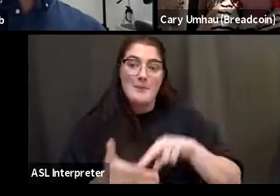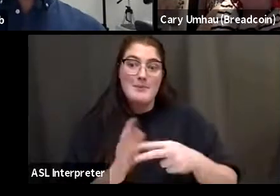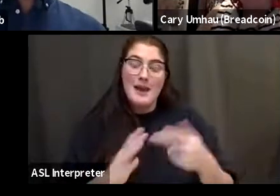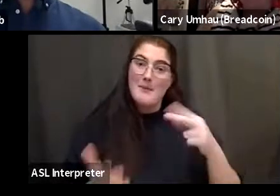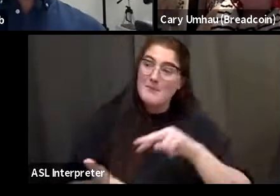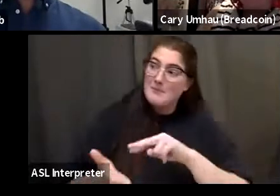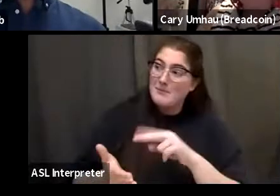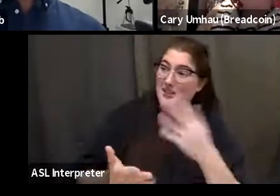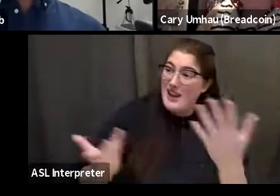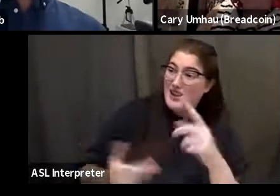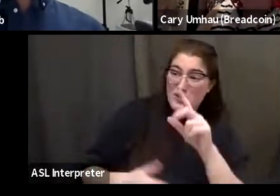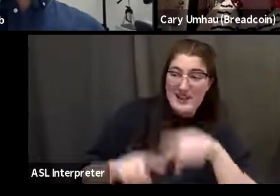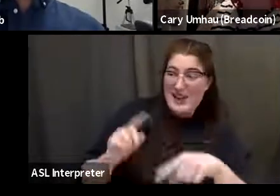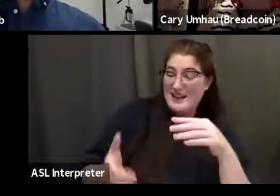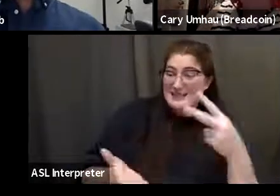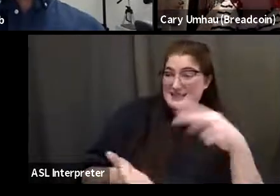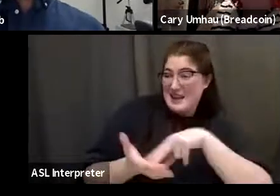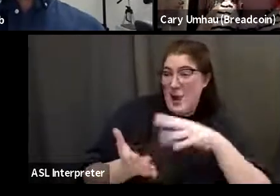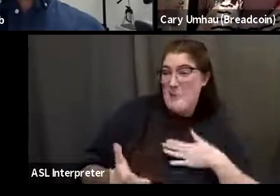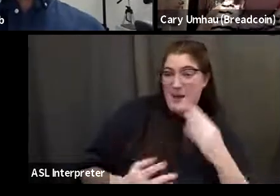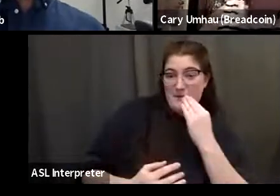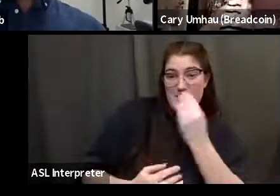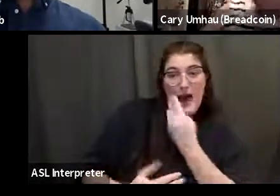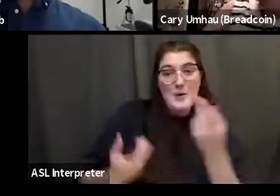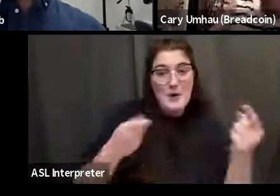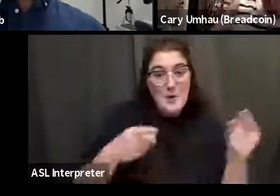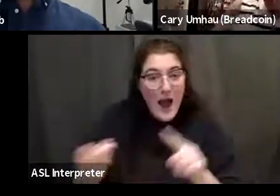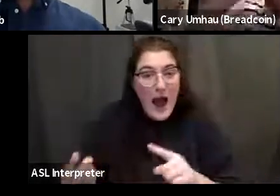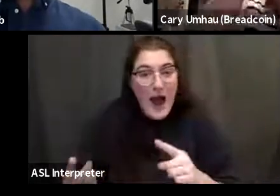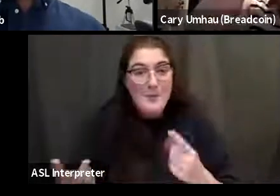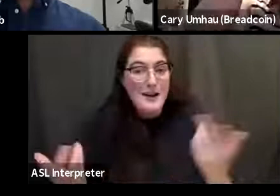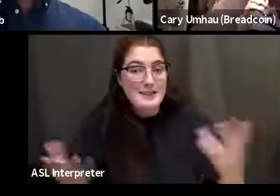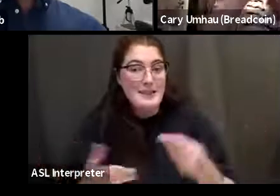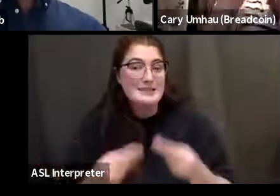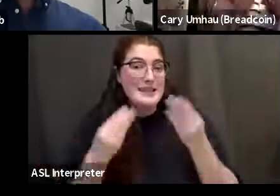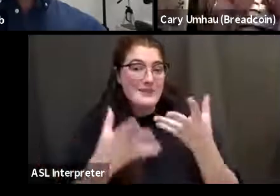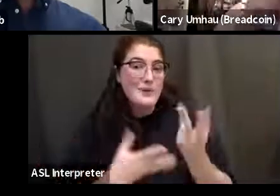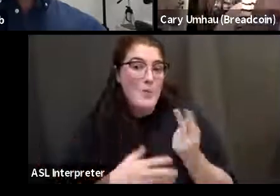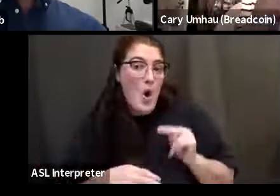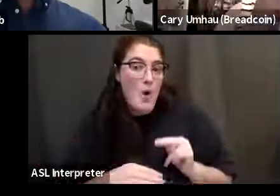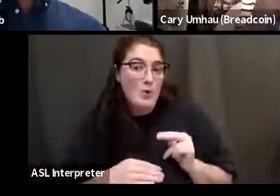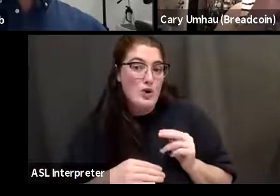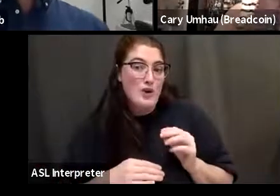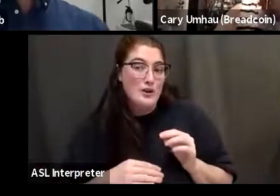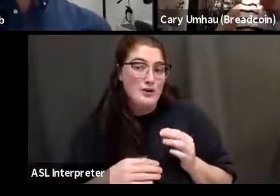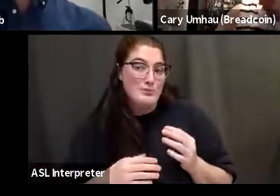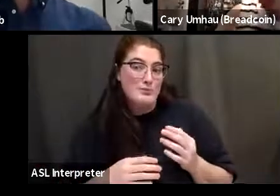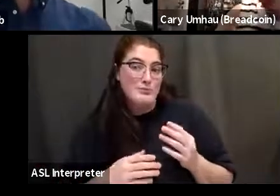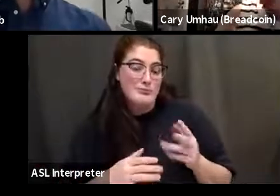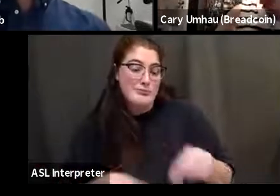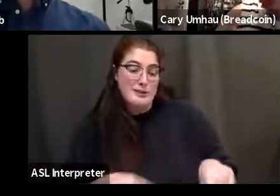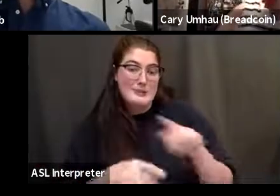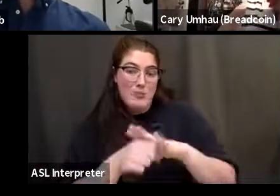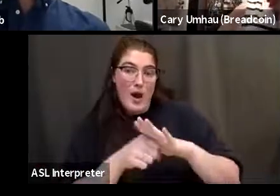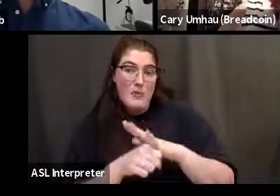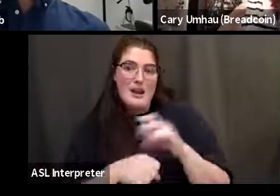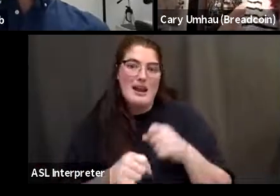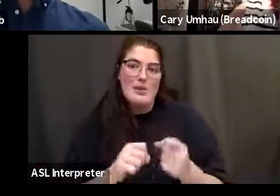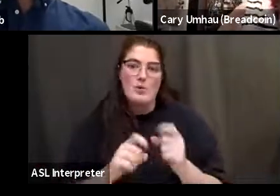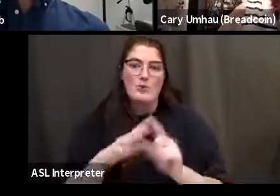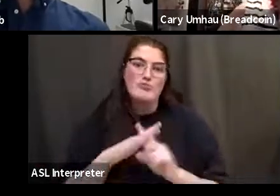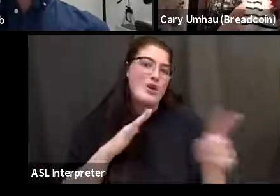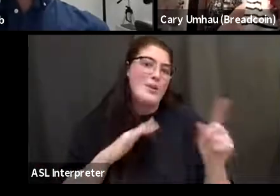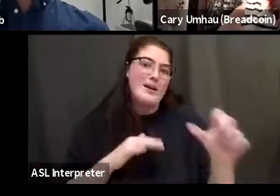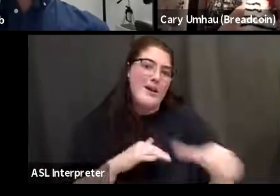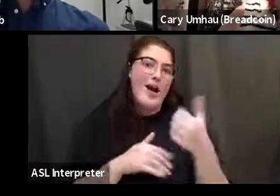stop standing on my flowers. And what happens is that it gives them ownership, and it'll run away some of the other stuff that we